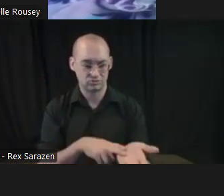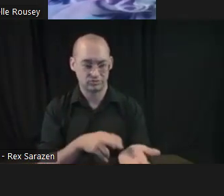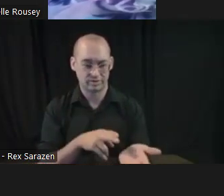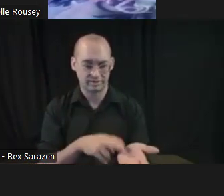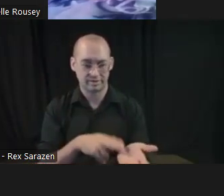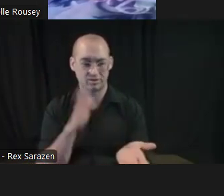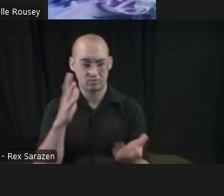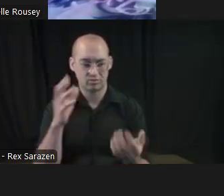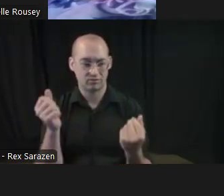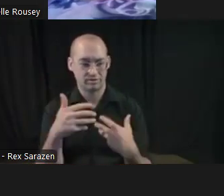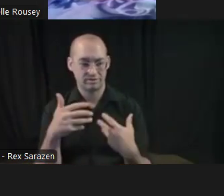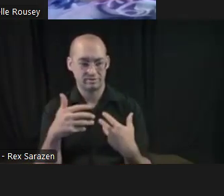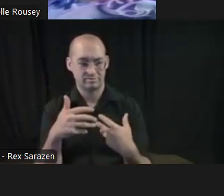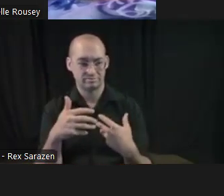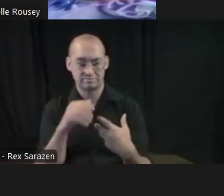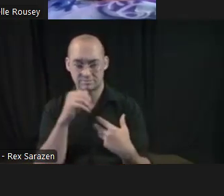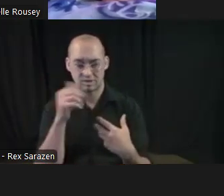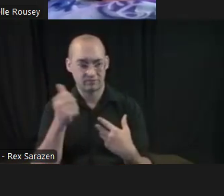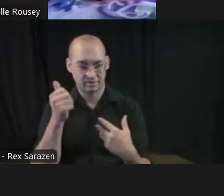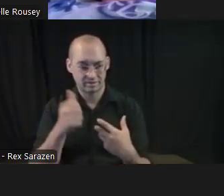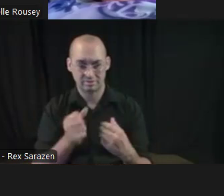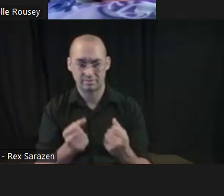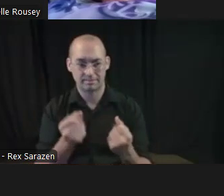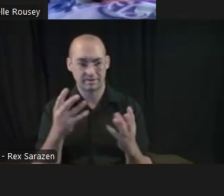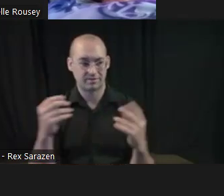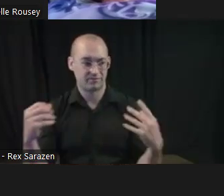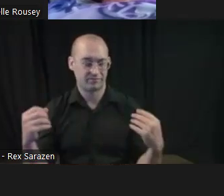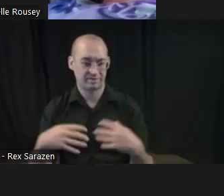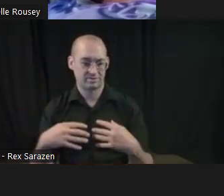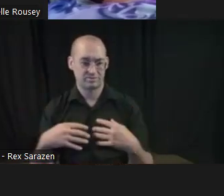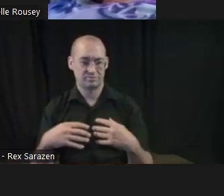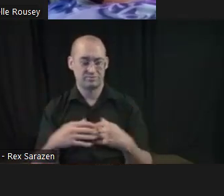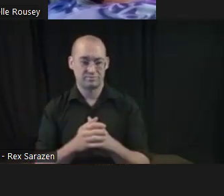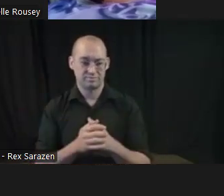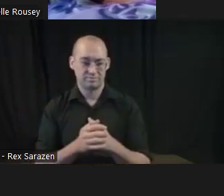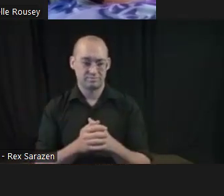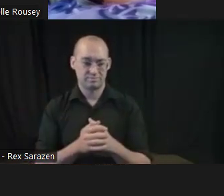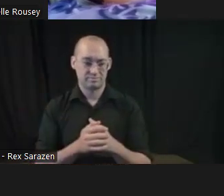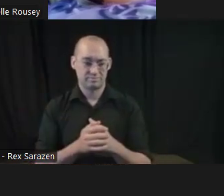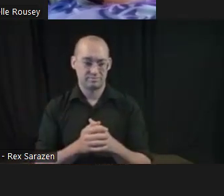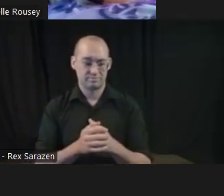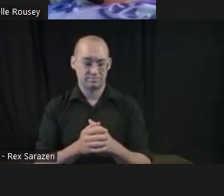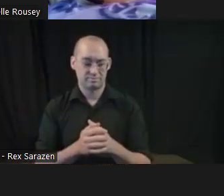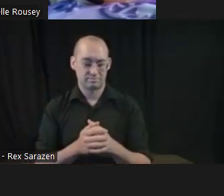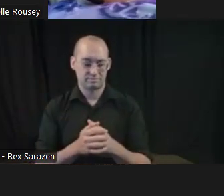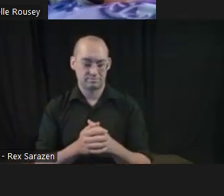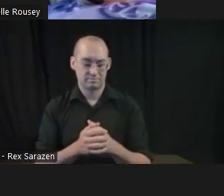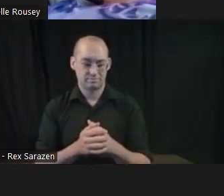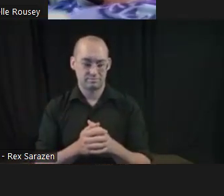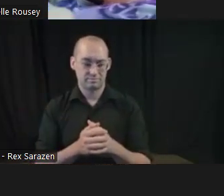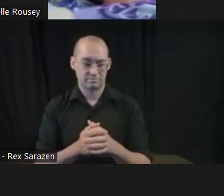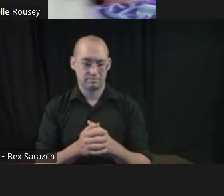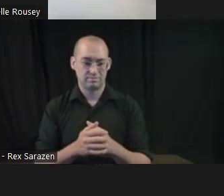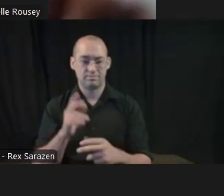get funded and all of these other fears that are there that are real. But it comes down to it, we're dealing with